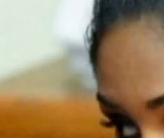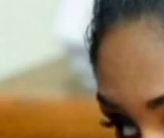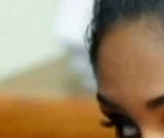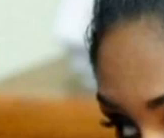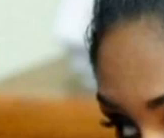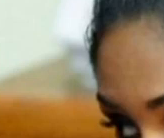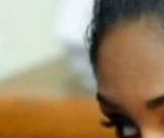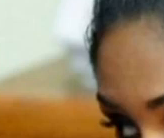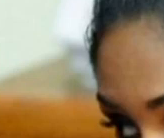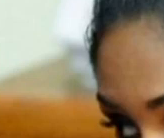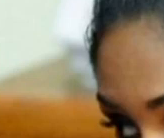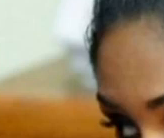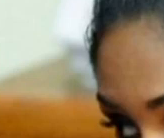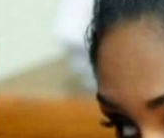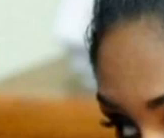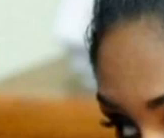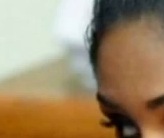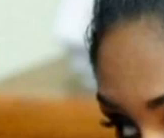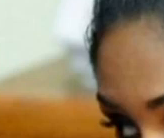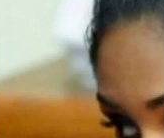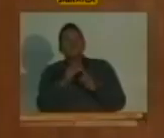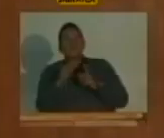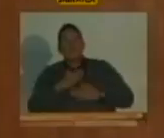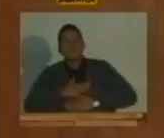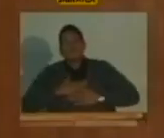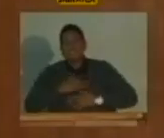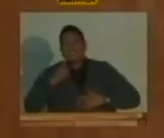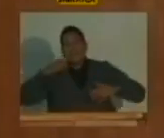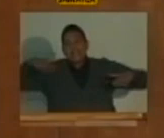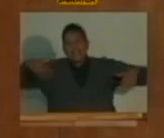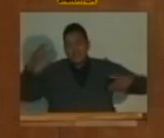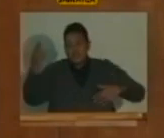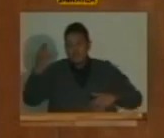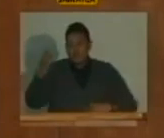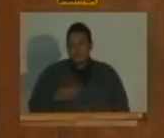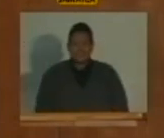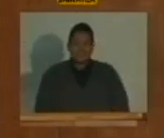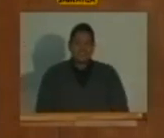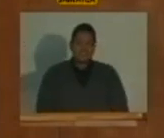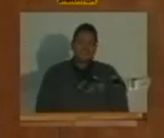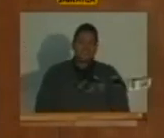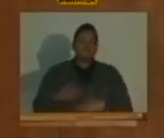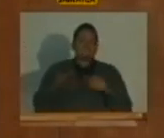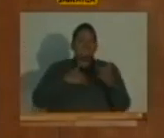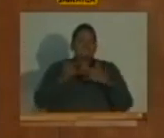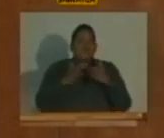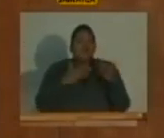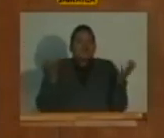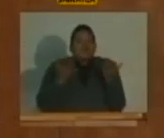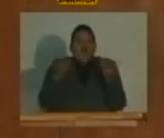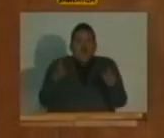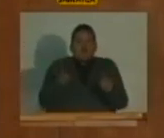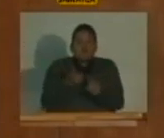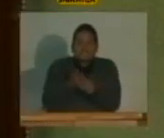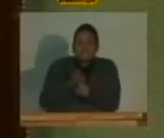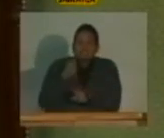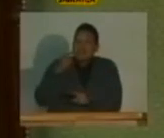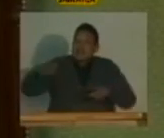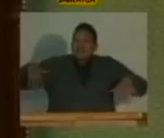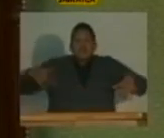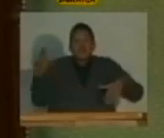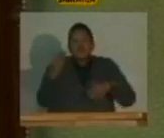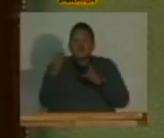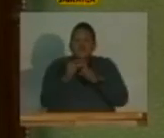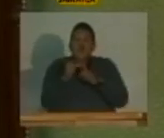was insulted and disrespected by Ms. Hanna. He says he only responded to the insults she directed